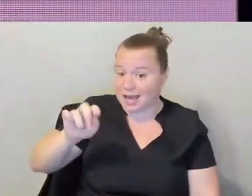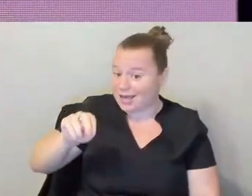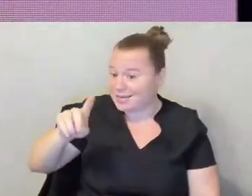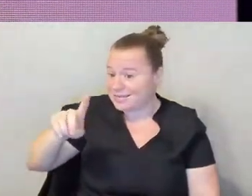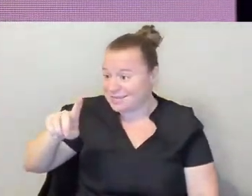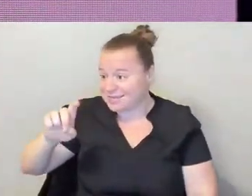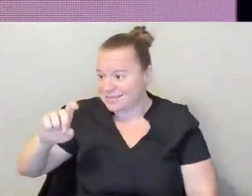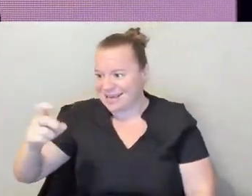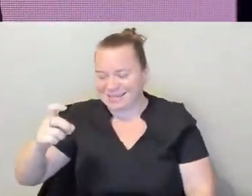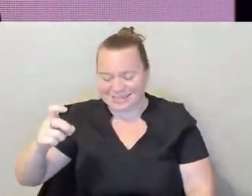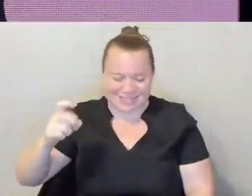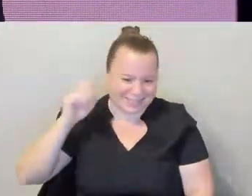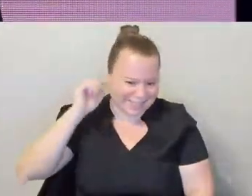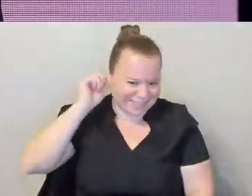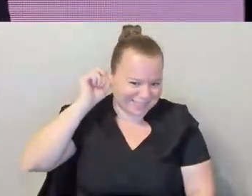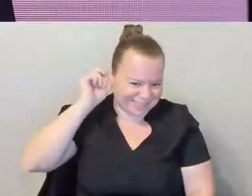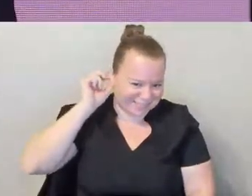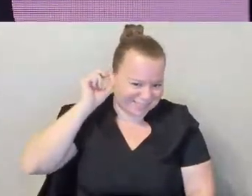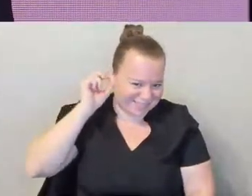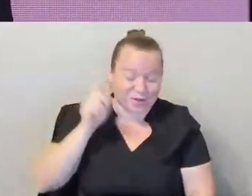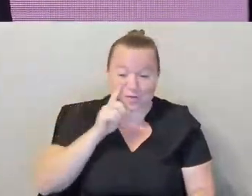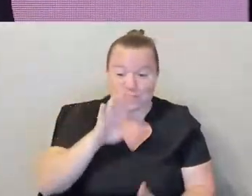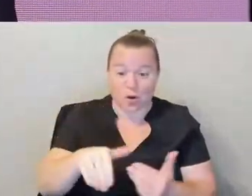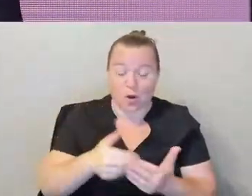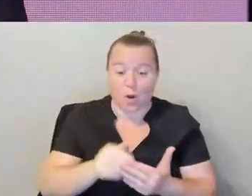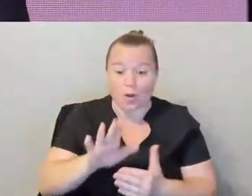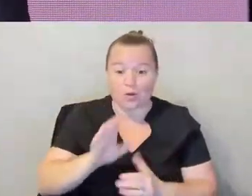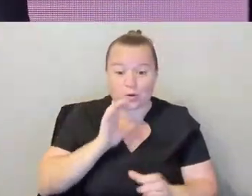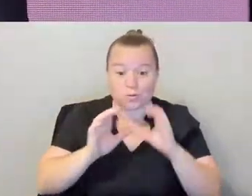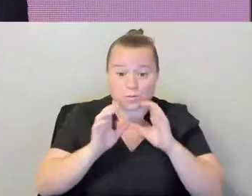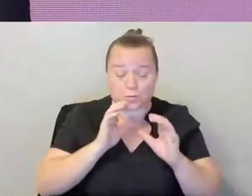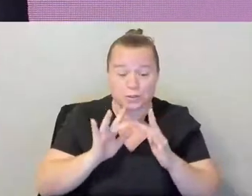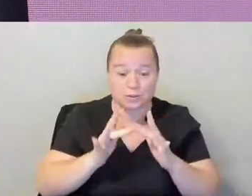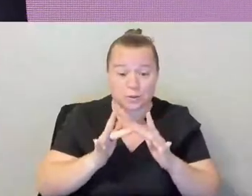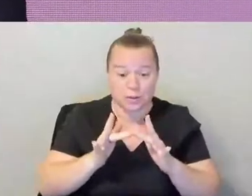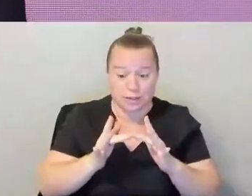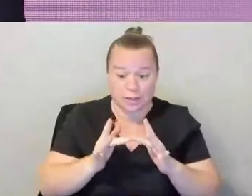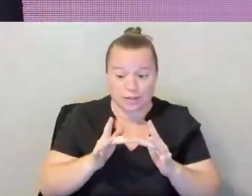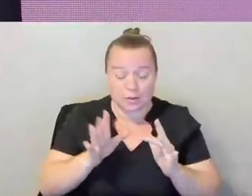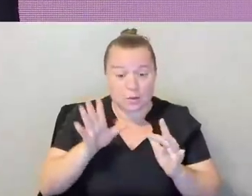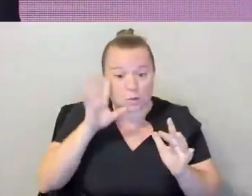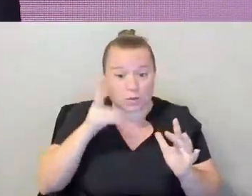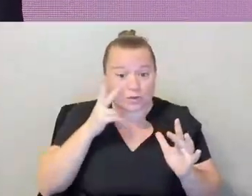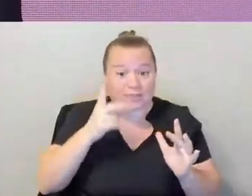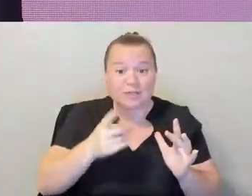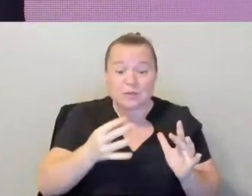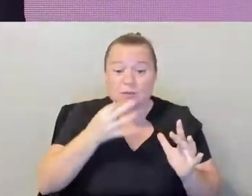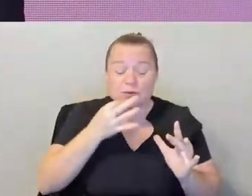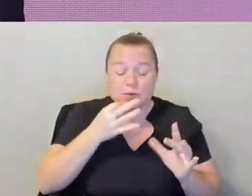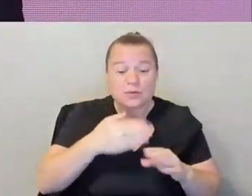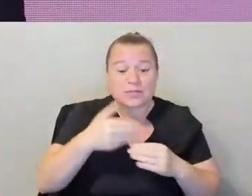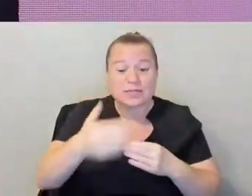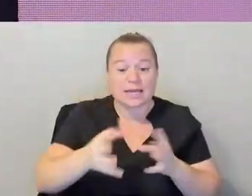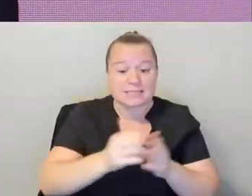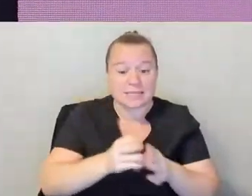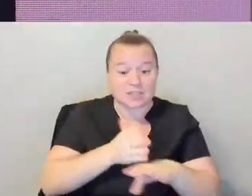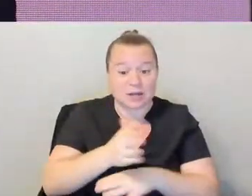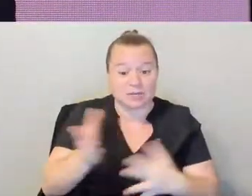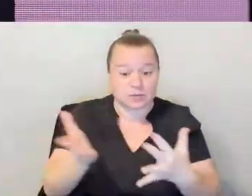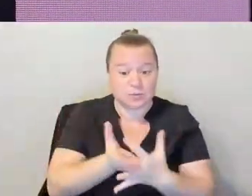EIGE INDEX, EIGE Index, for all your conversations online. And we'll see you in the parallel sessions after the break.